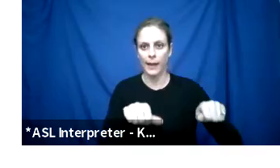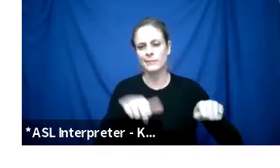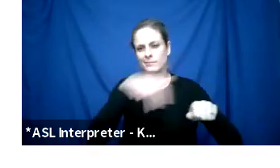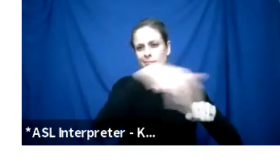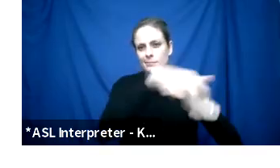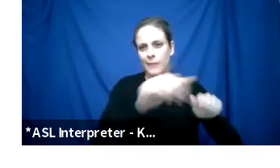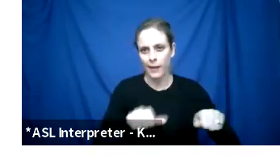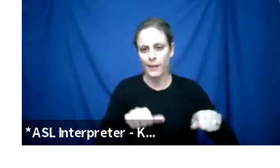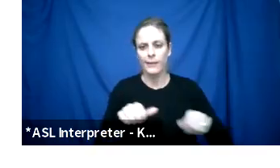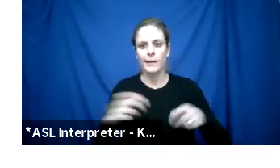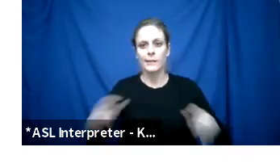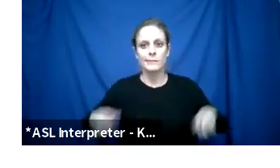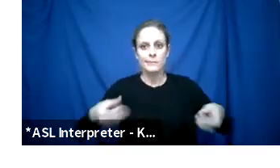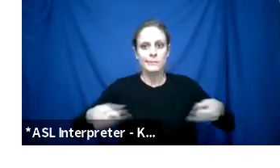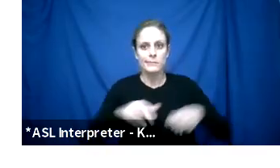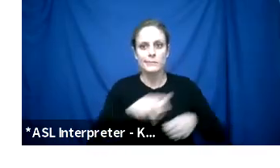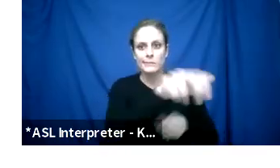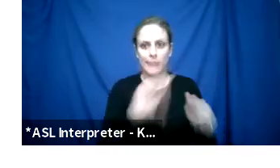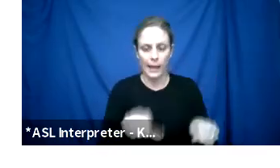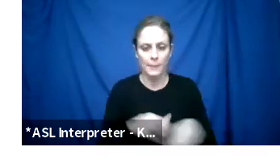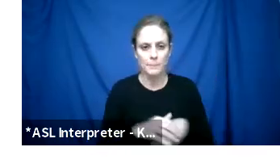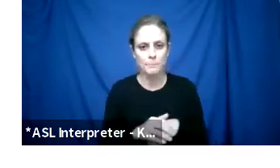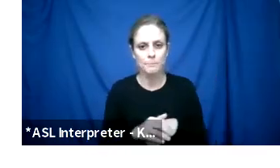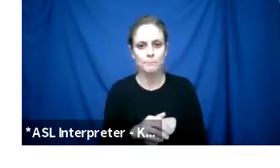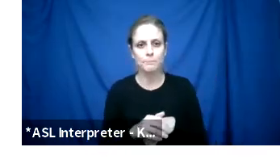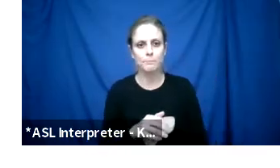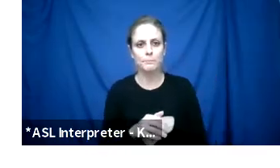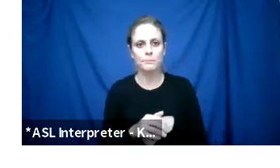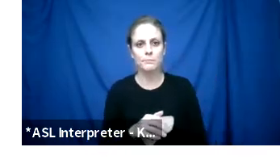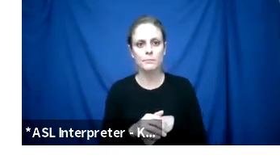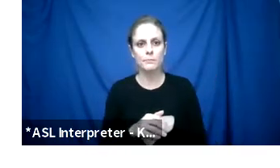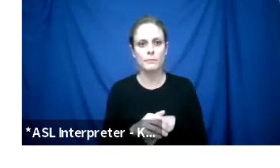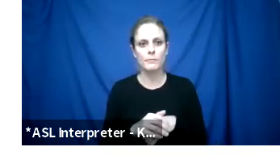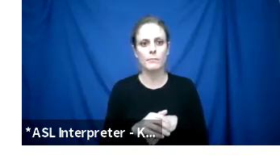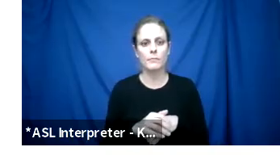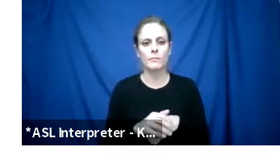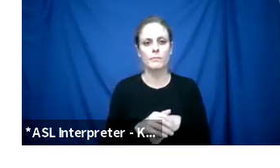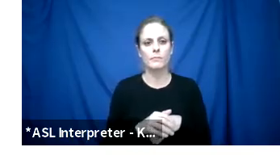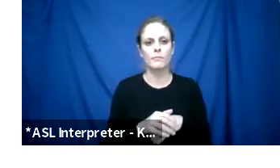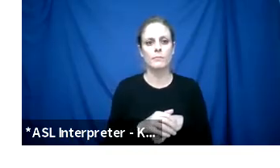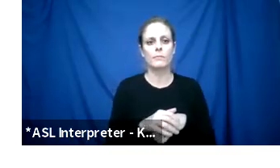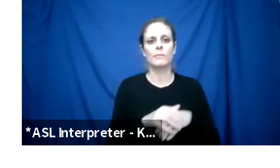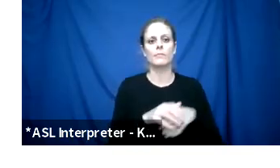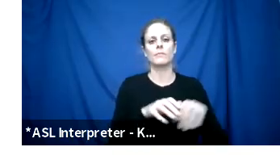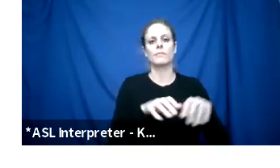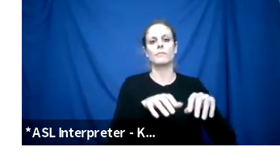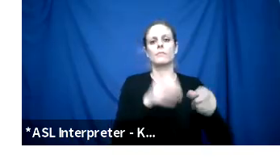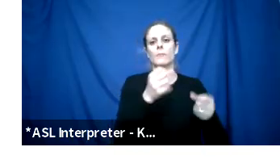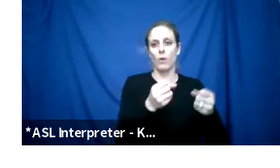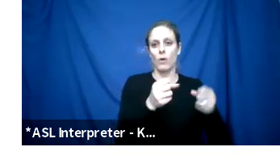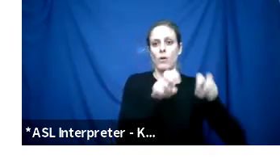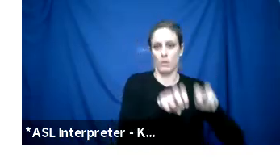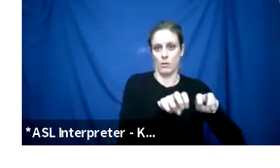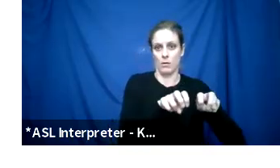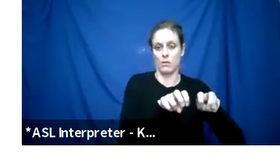way, so that ramps or lifts or mobility devices could be brought out from the passenger side of the vehicle. Okay?